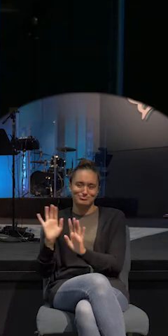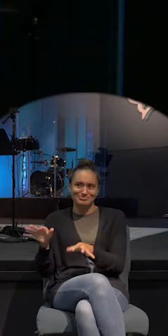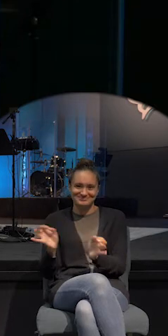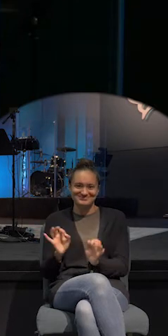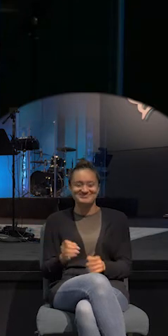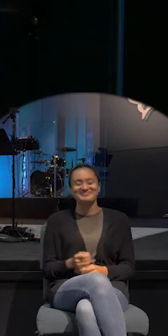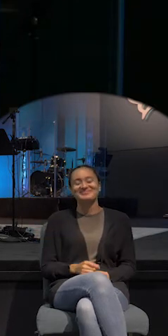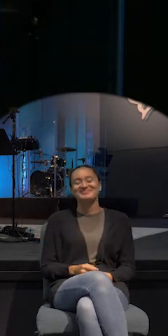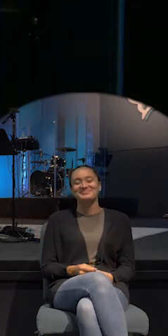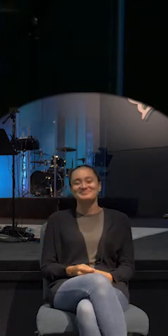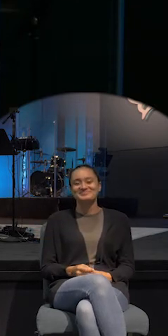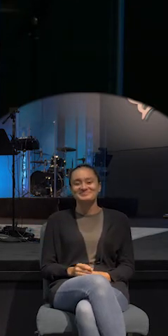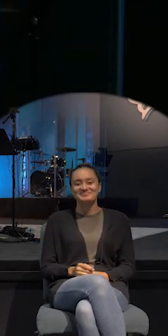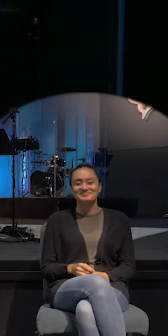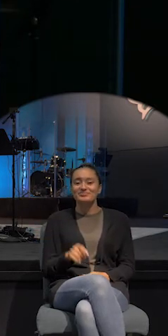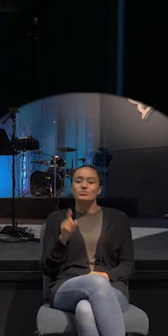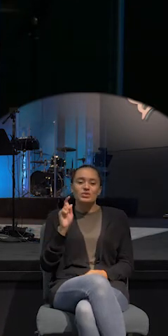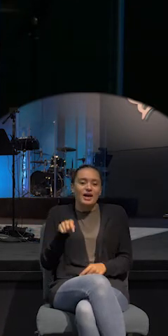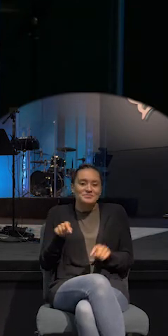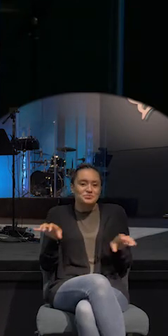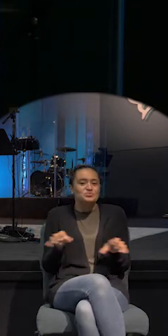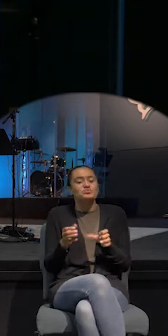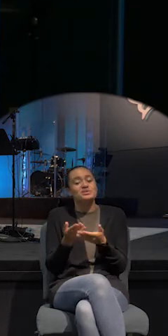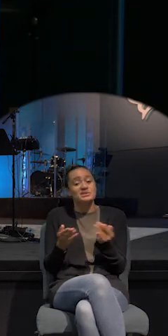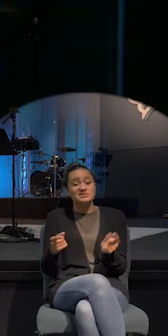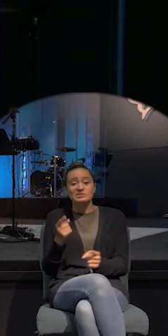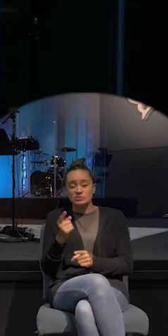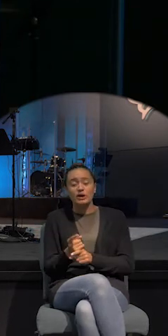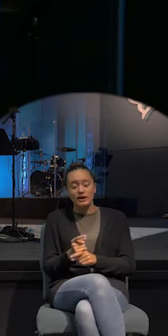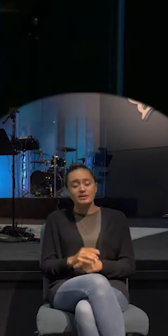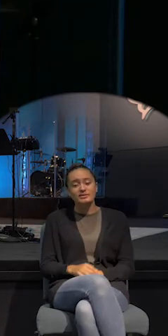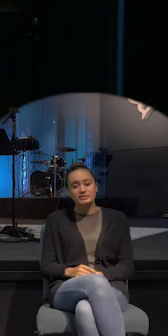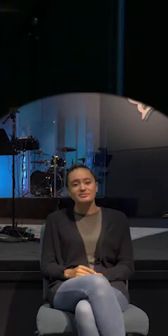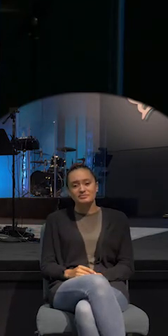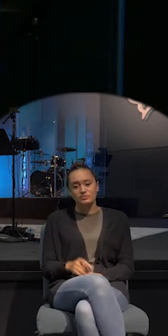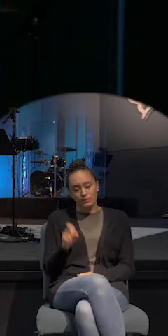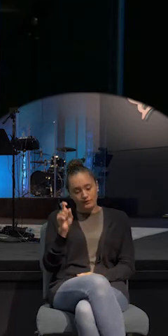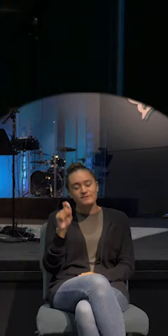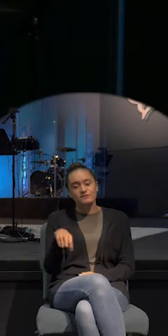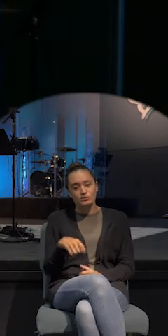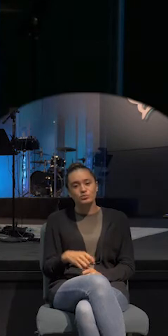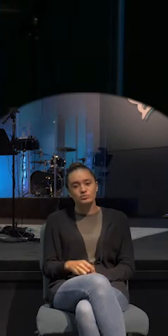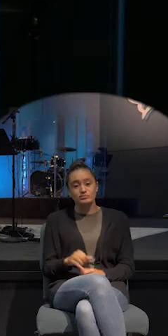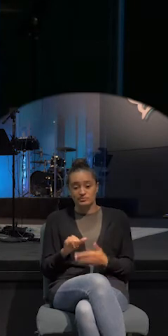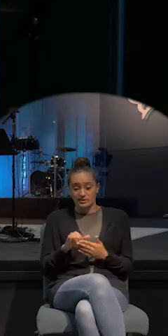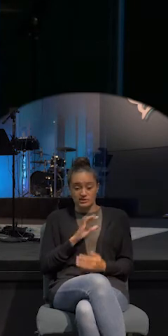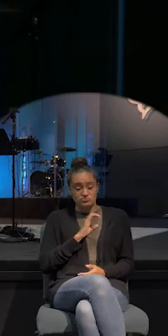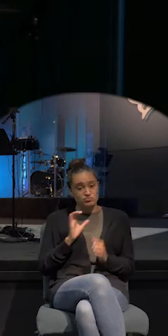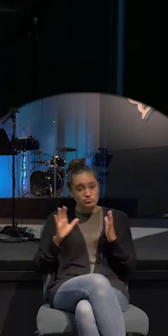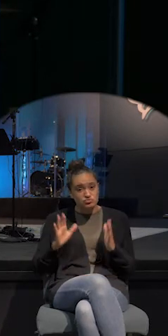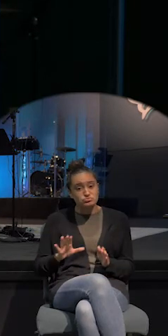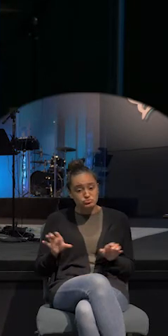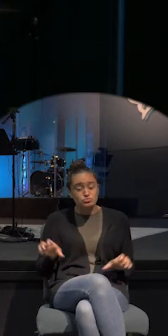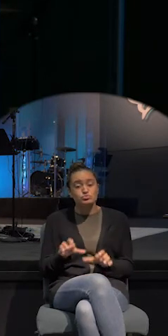You got to do what is right. You have to. That's what Christians do.